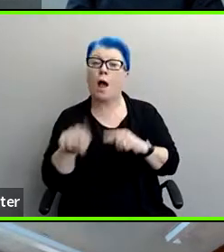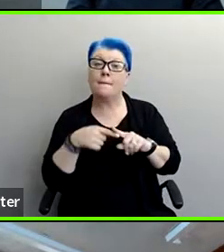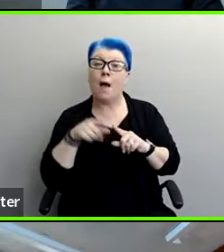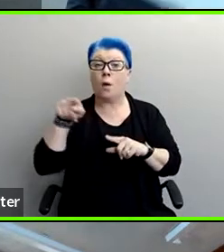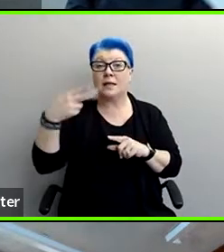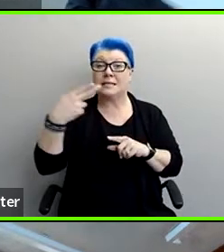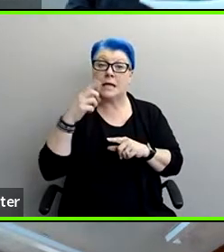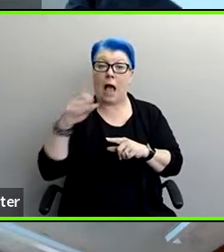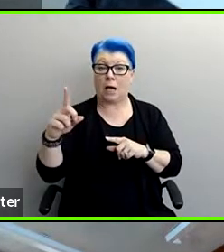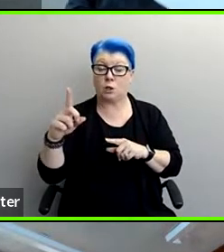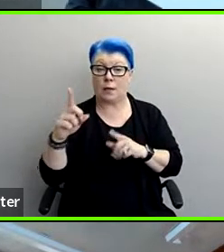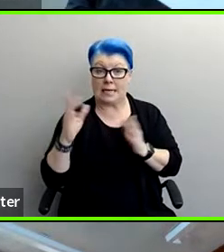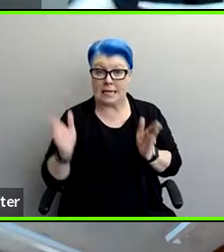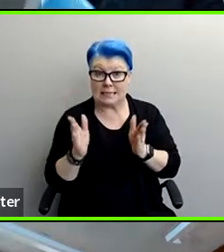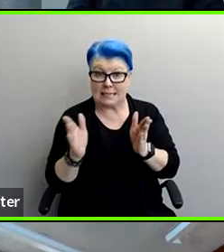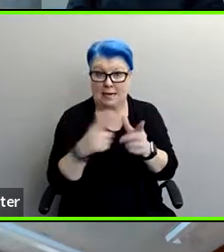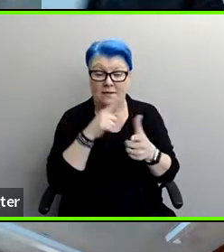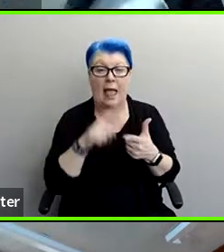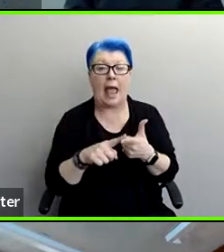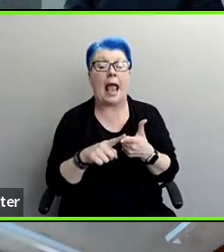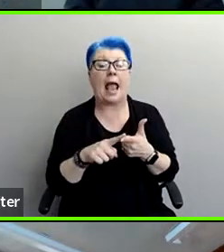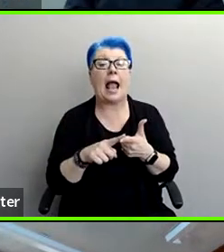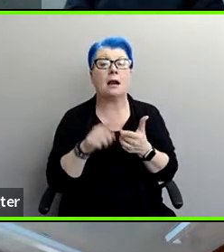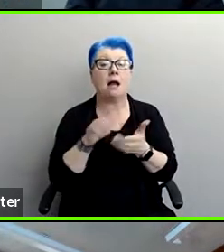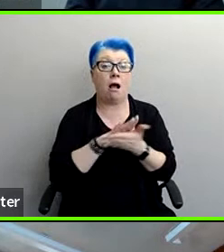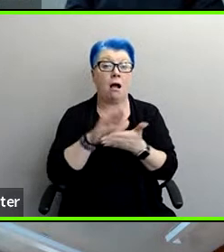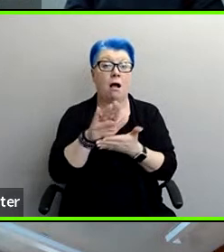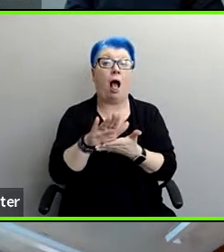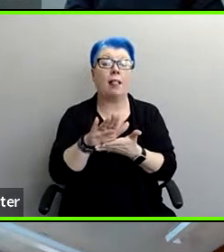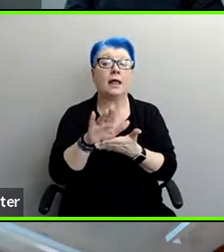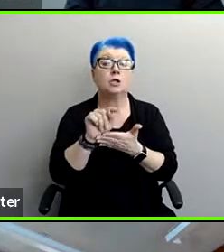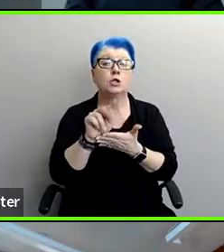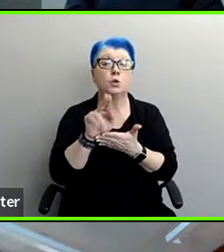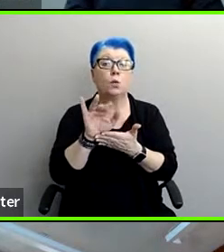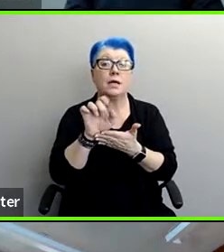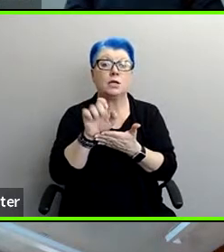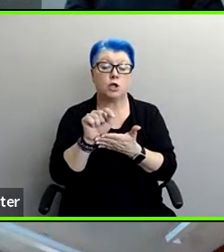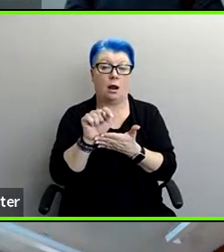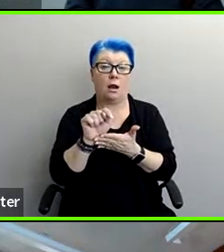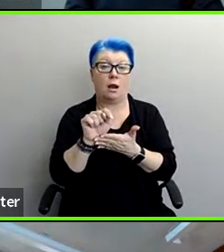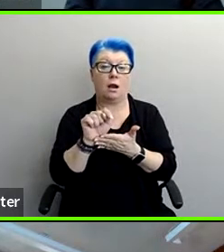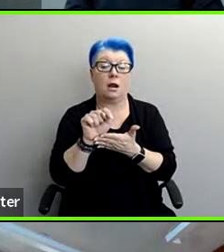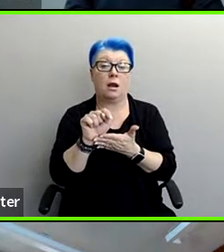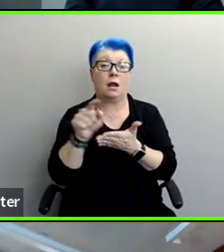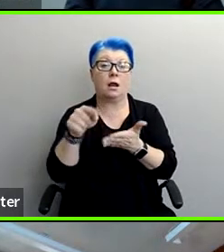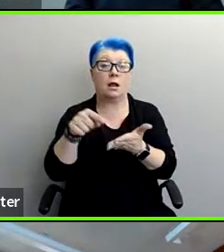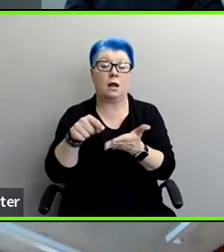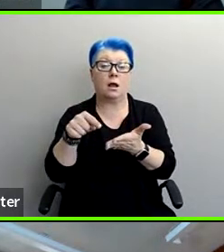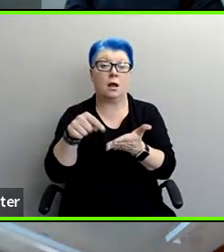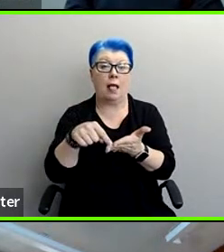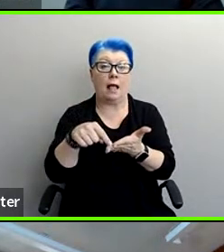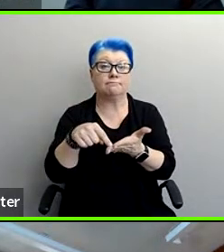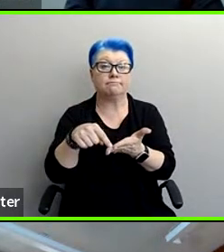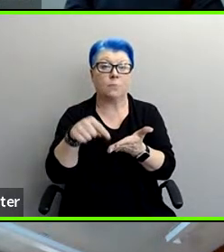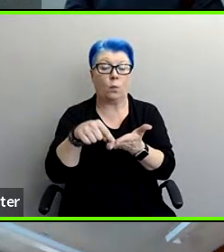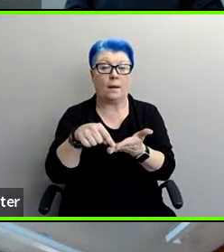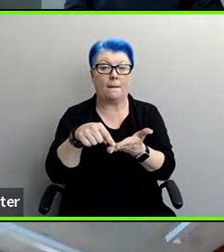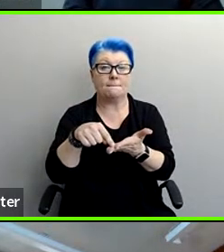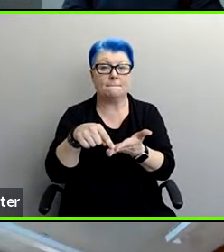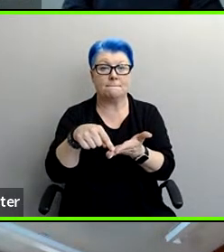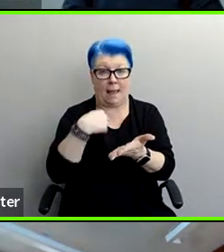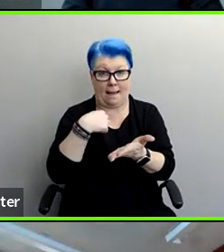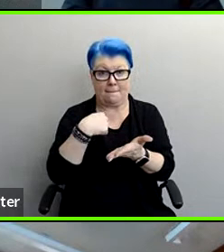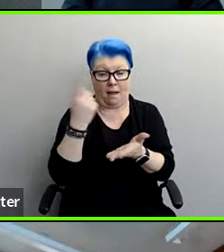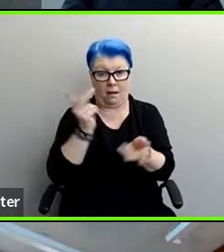doctorate incentive and the tuition reimbursement funding. Do you guys see this as allowing us to retain the